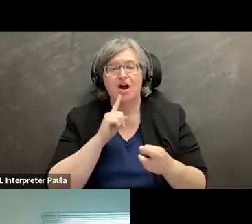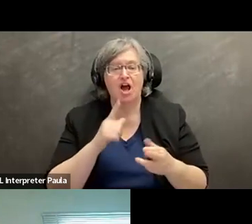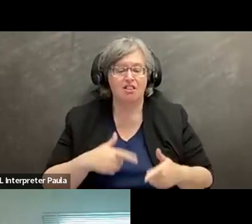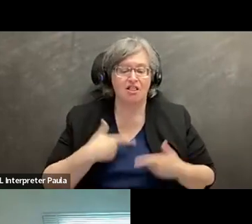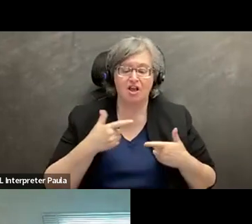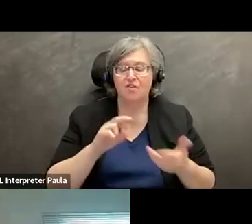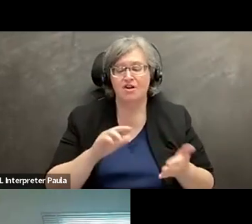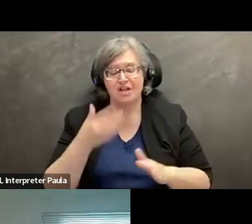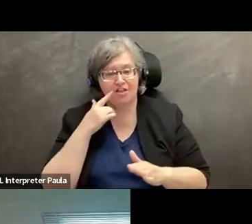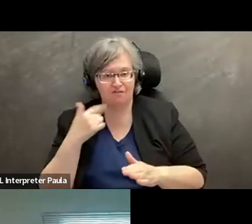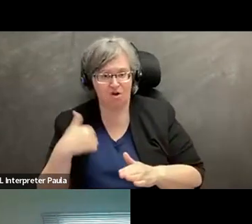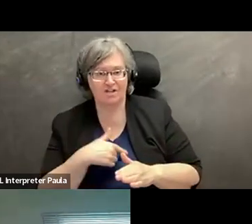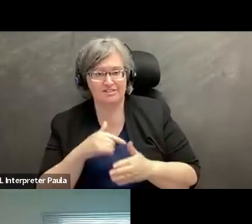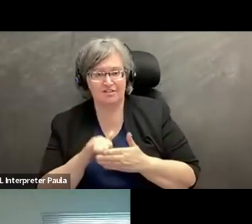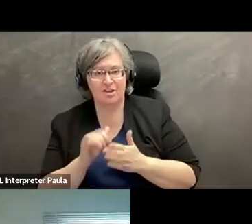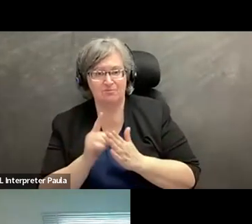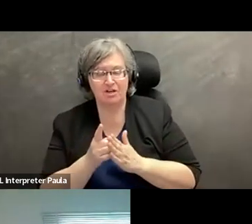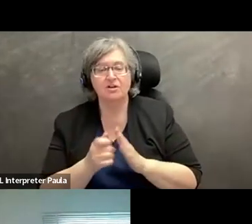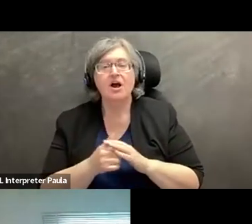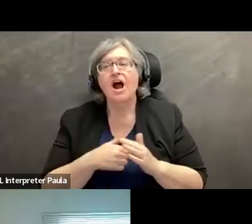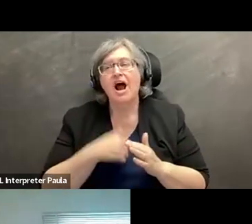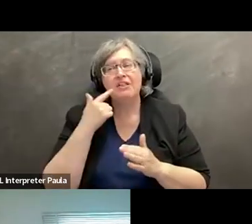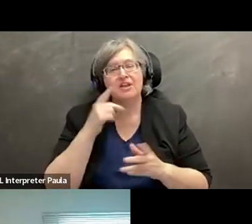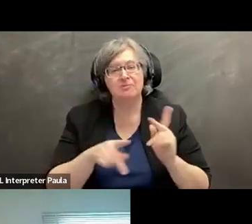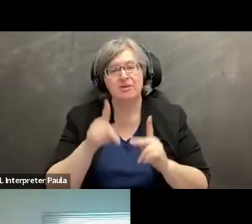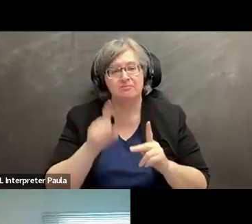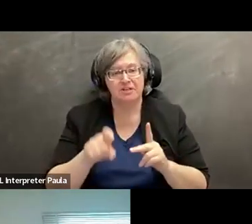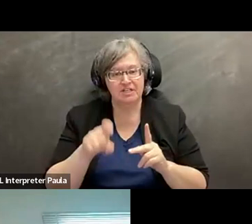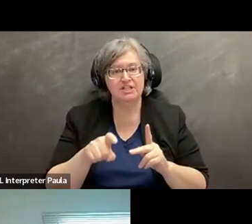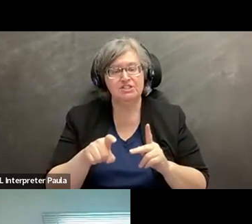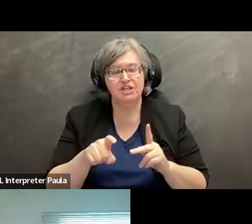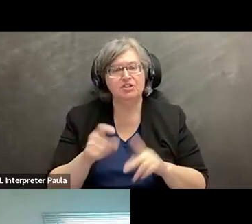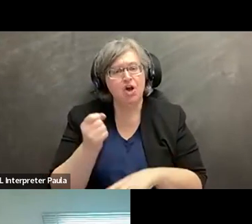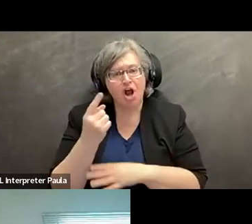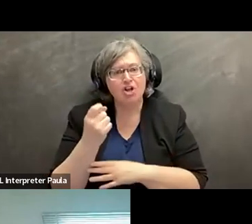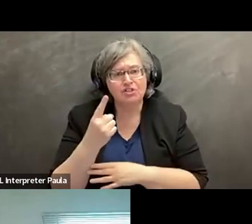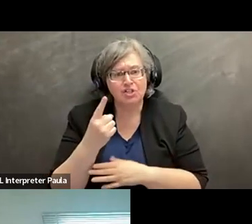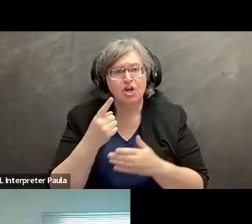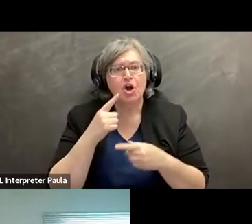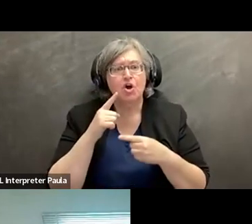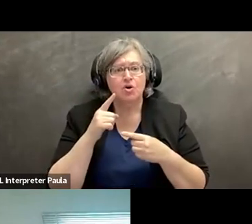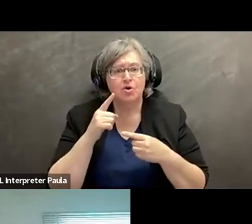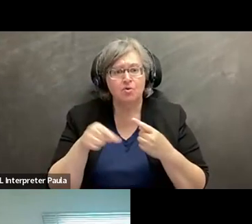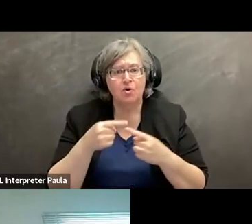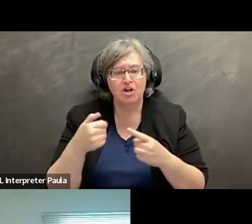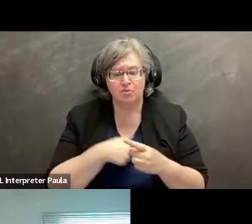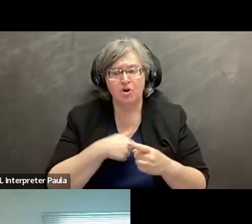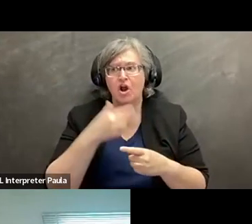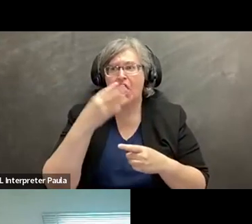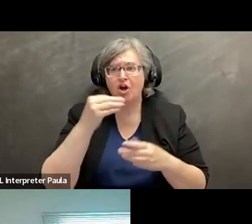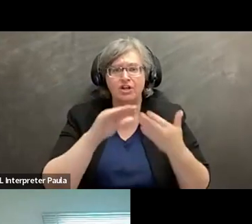us, right, in that moment. And so I think people need to walk away with that understanding when we are working in community